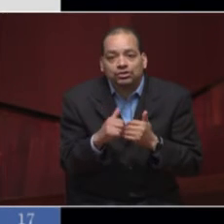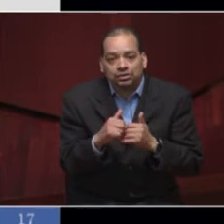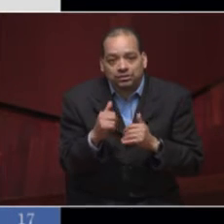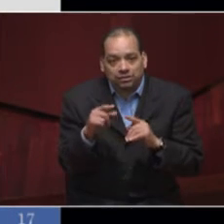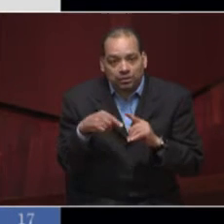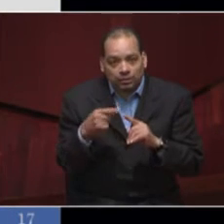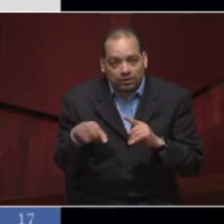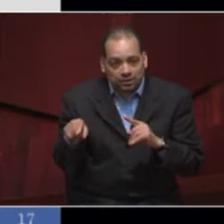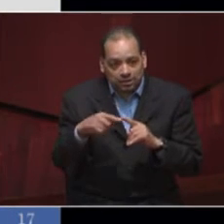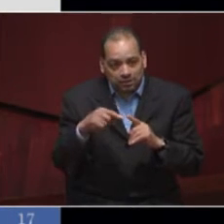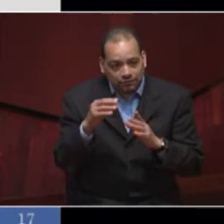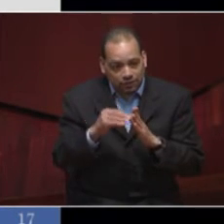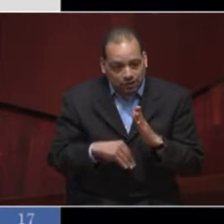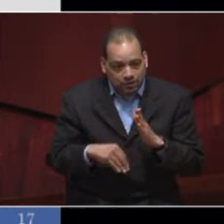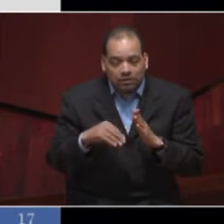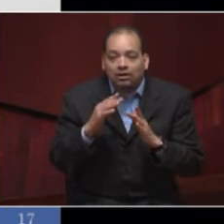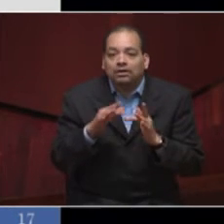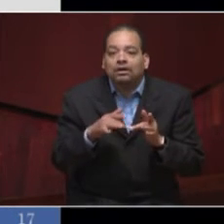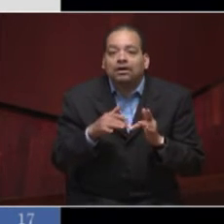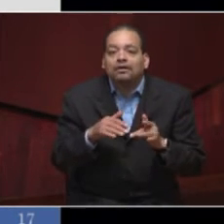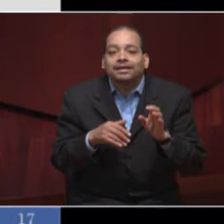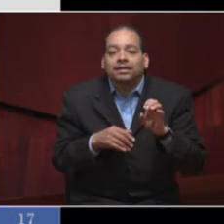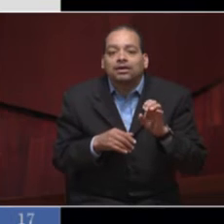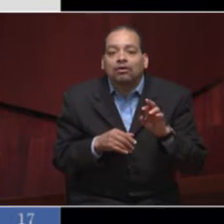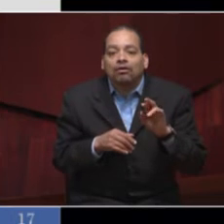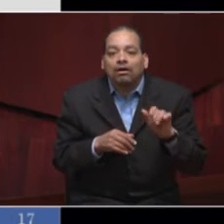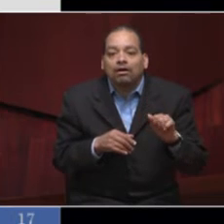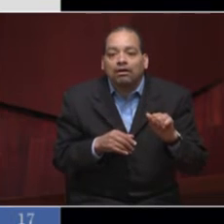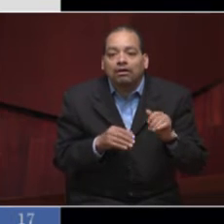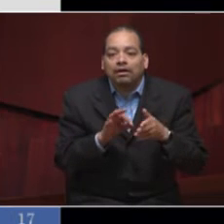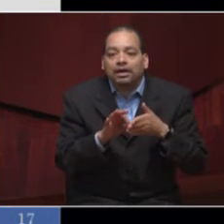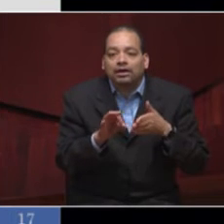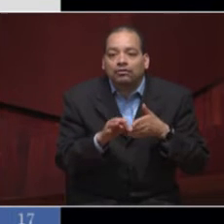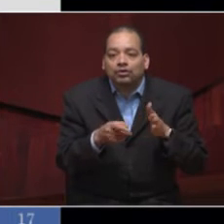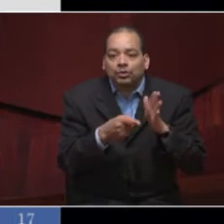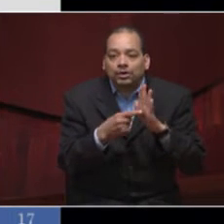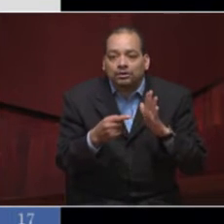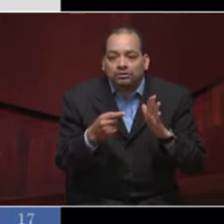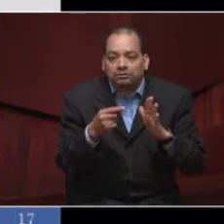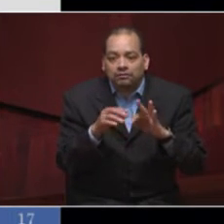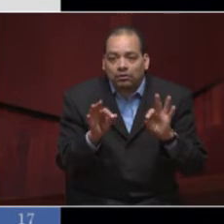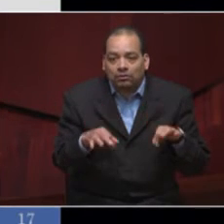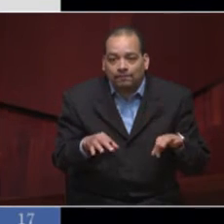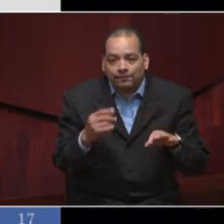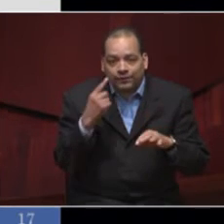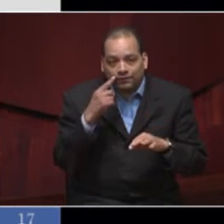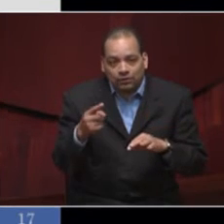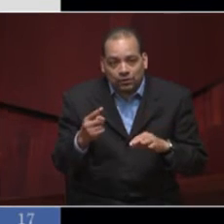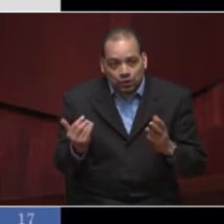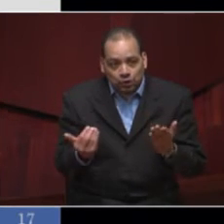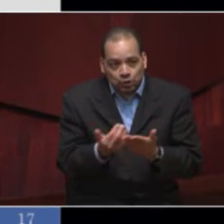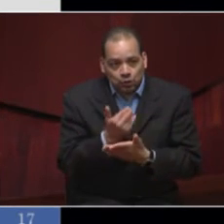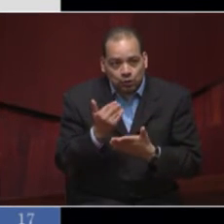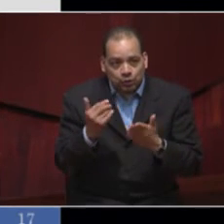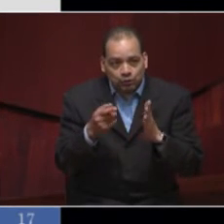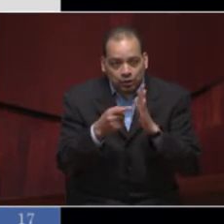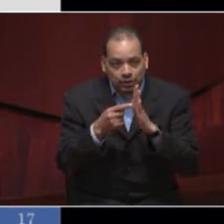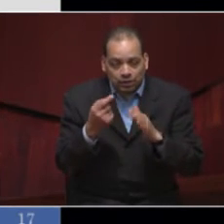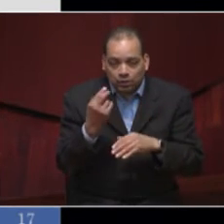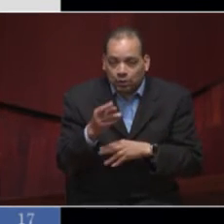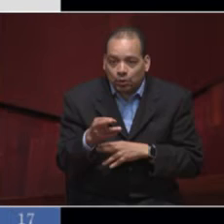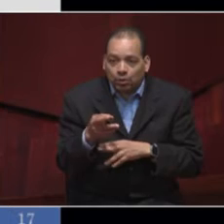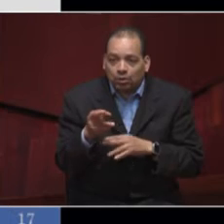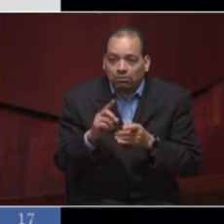online ERA account request form. And again, that's for either a new request or a modification to an existing